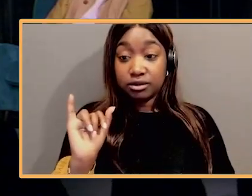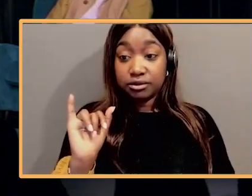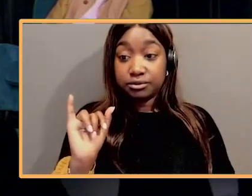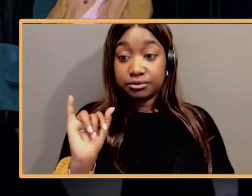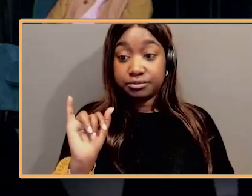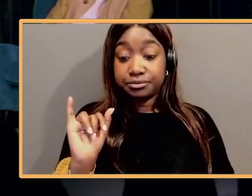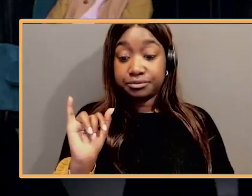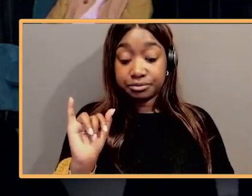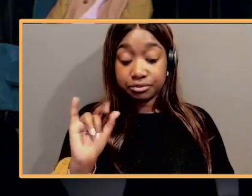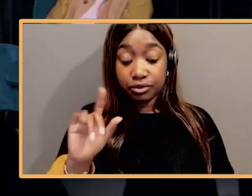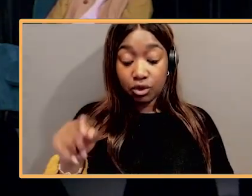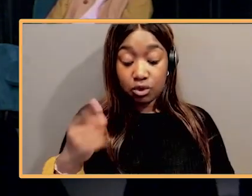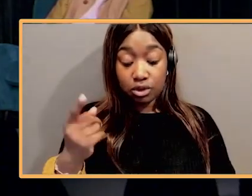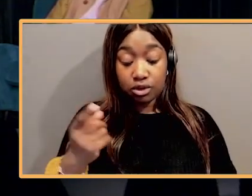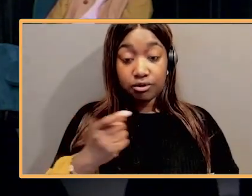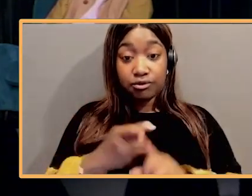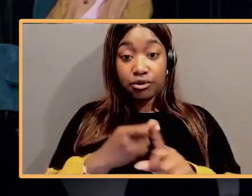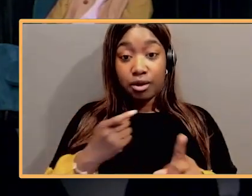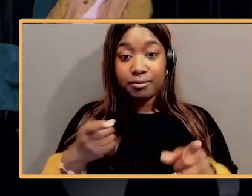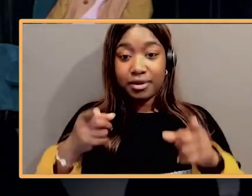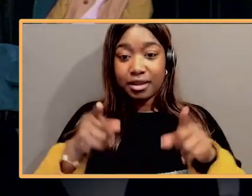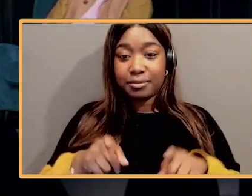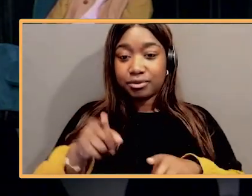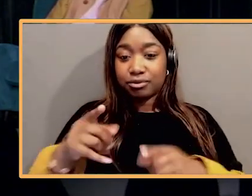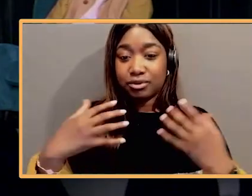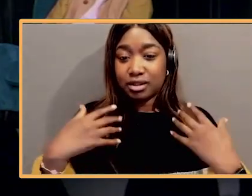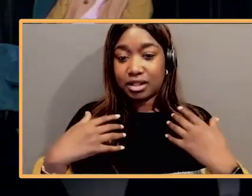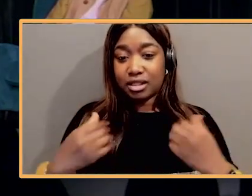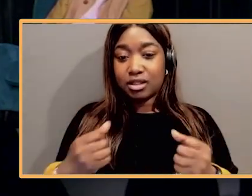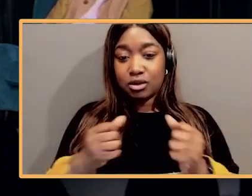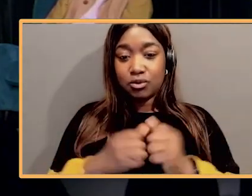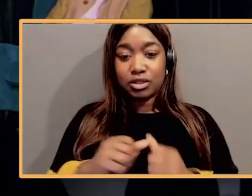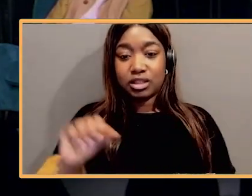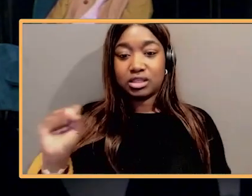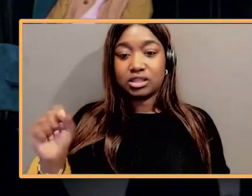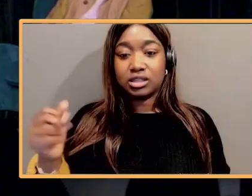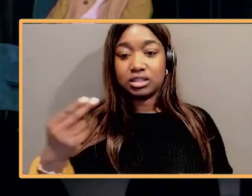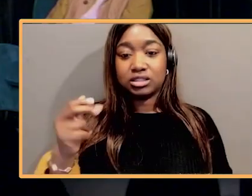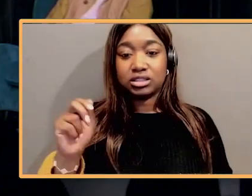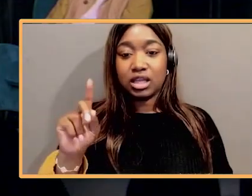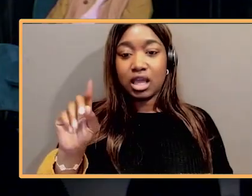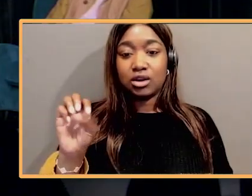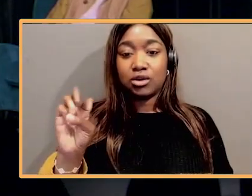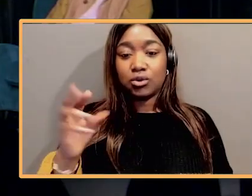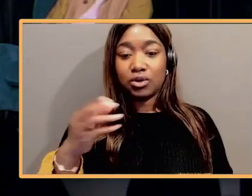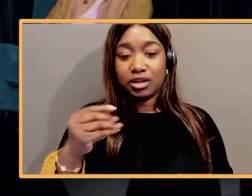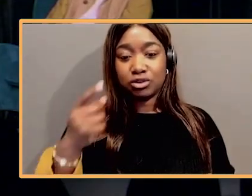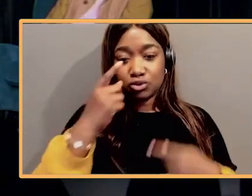it can only come from when you have healed a lot of those shadows and the trauma that you're talking about.